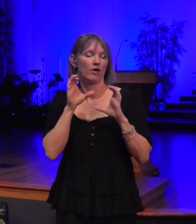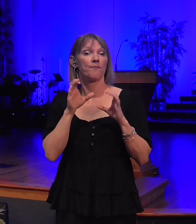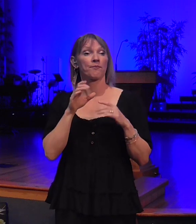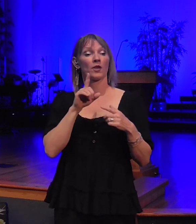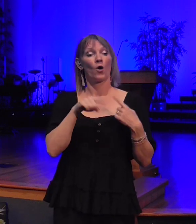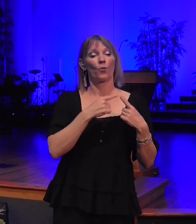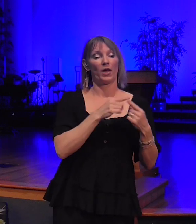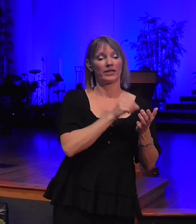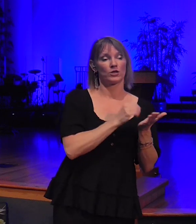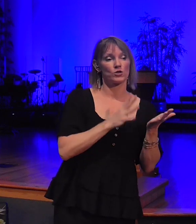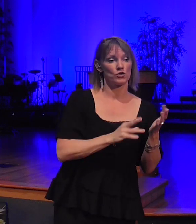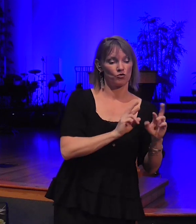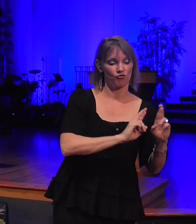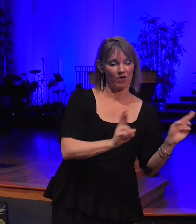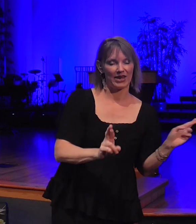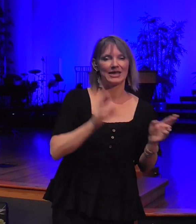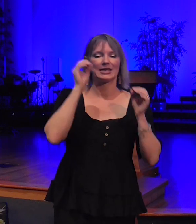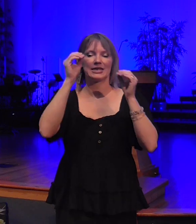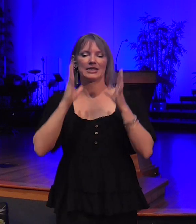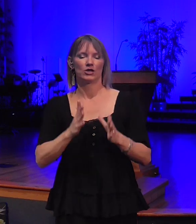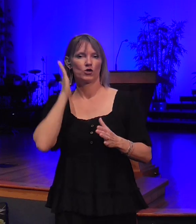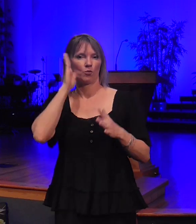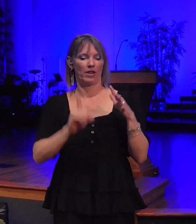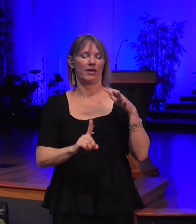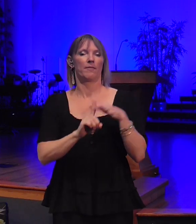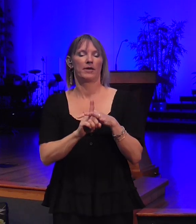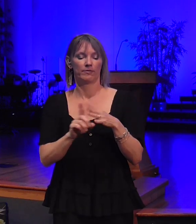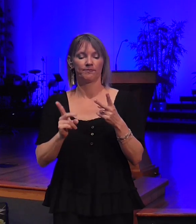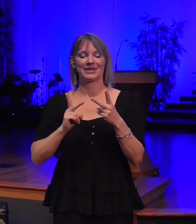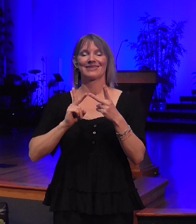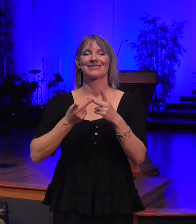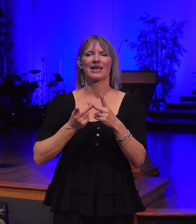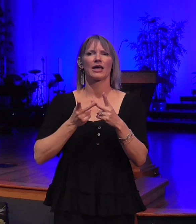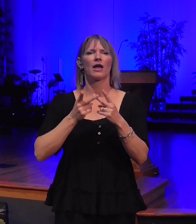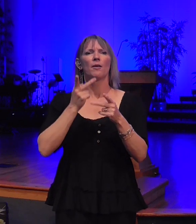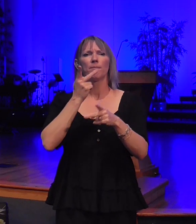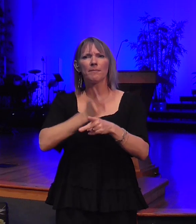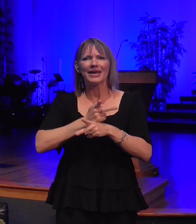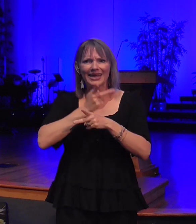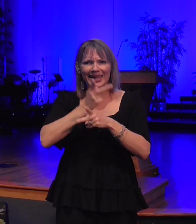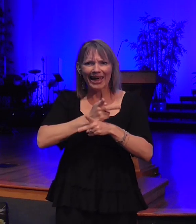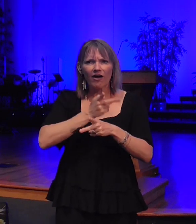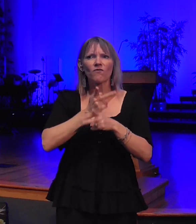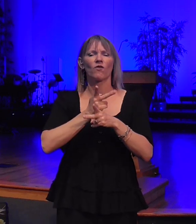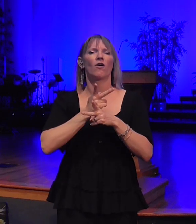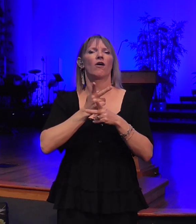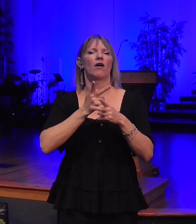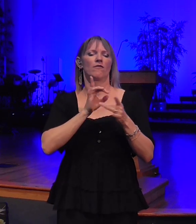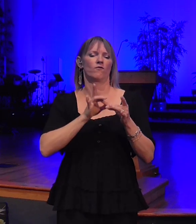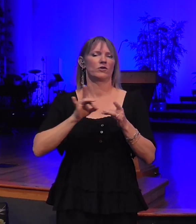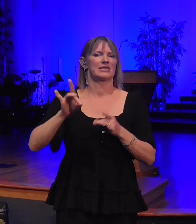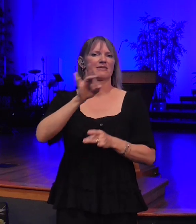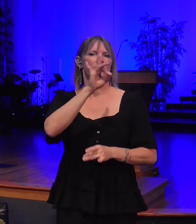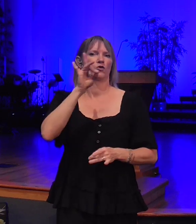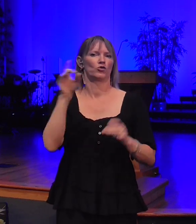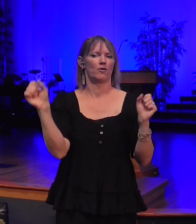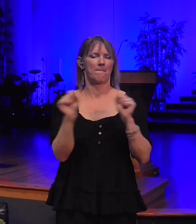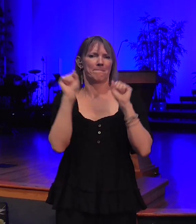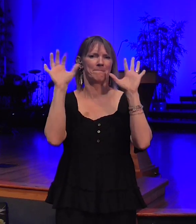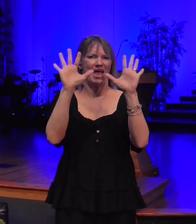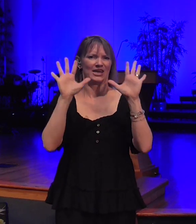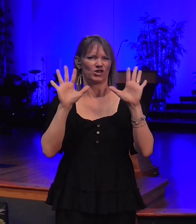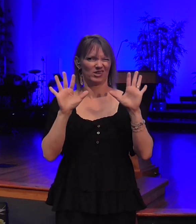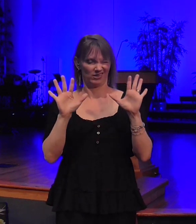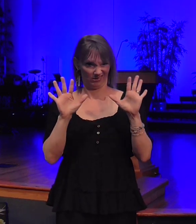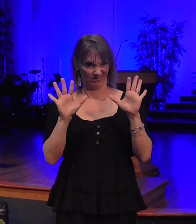teacher will appear. Second, watch out for spiritual sleight of hand. You know what I mean by that? I'll